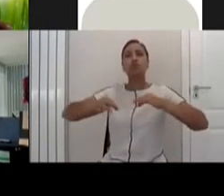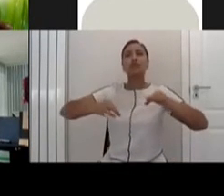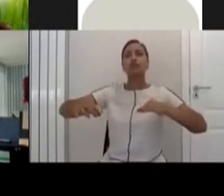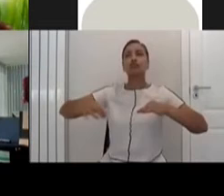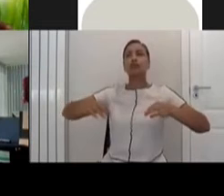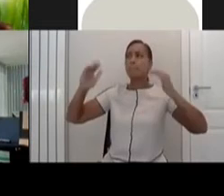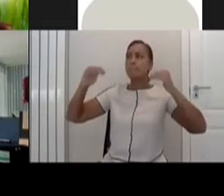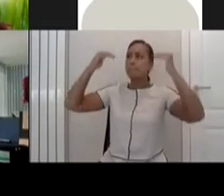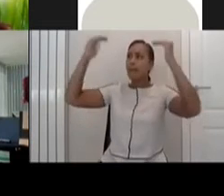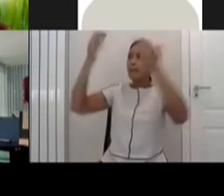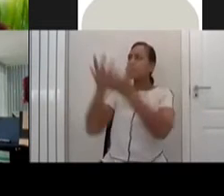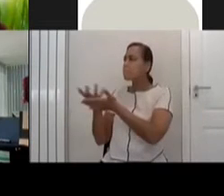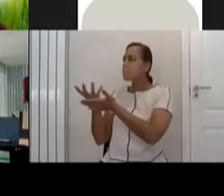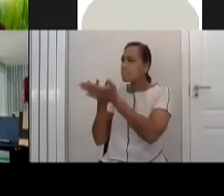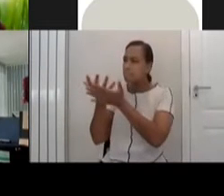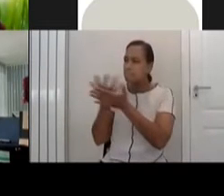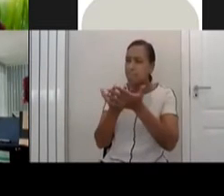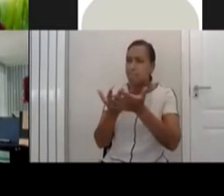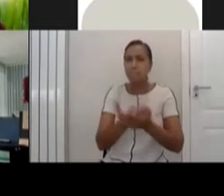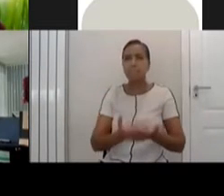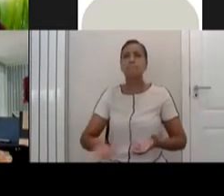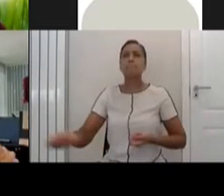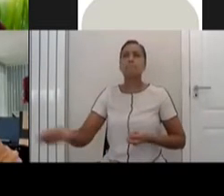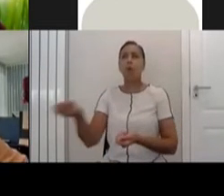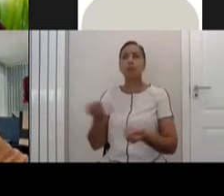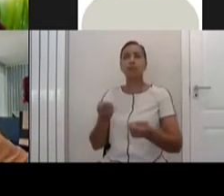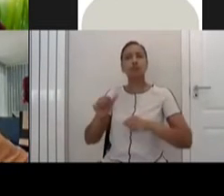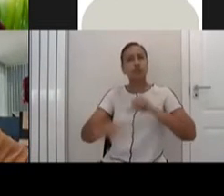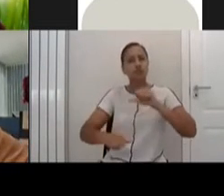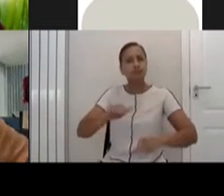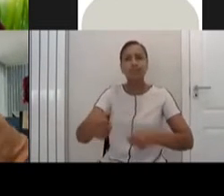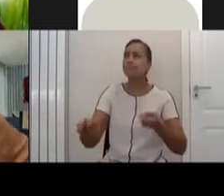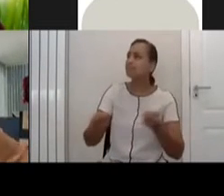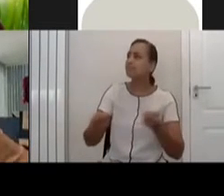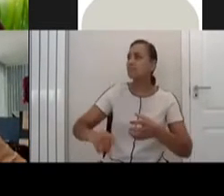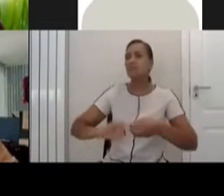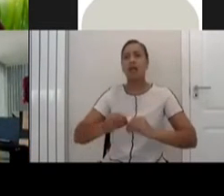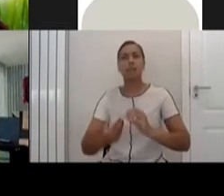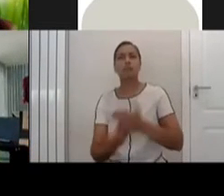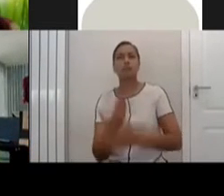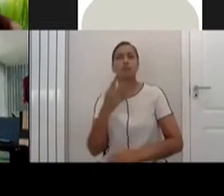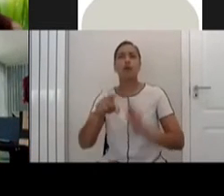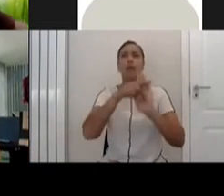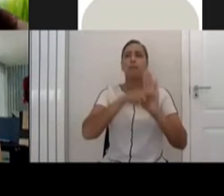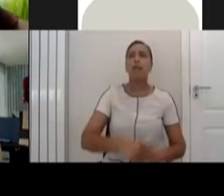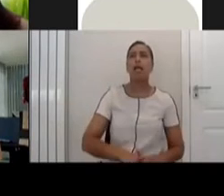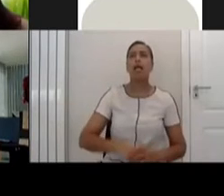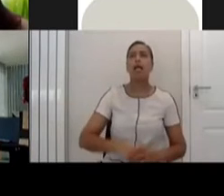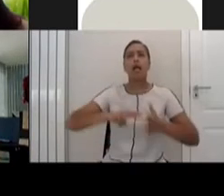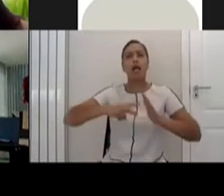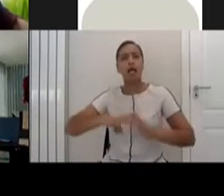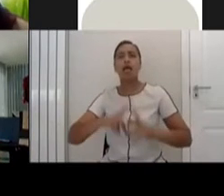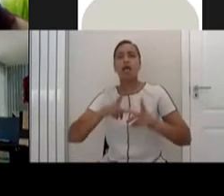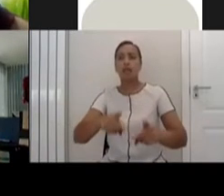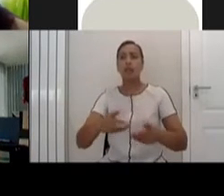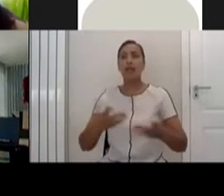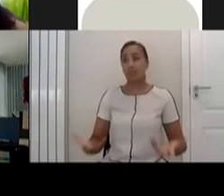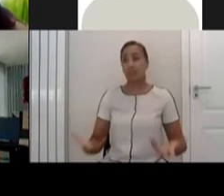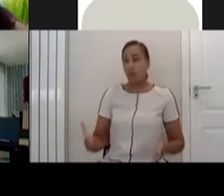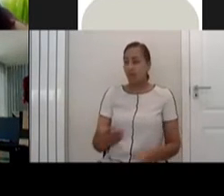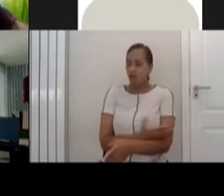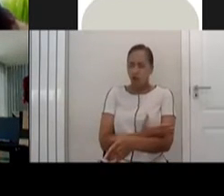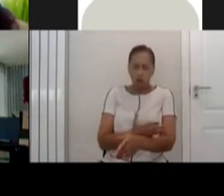level, but also at an operational level to develop plans. They are embryonic at the moment,